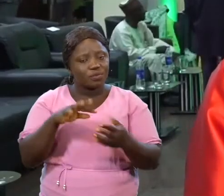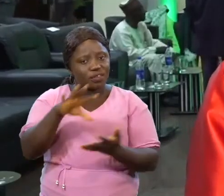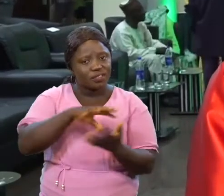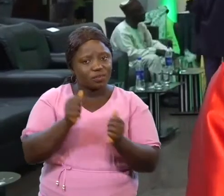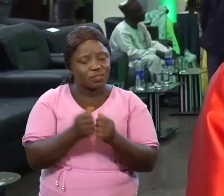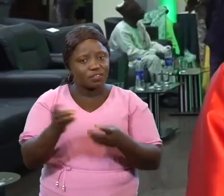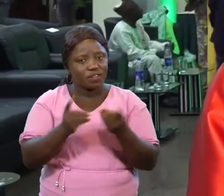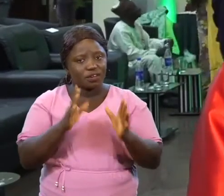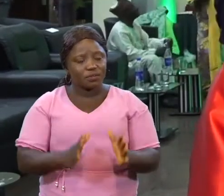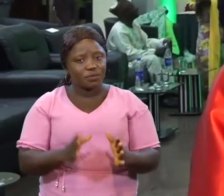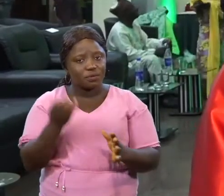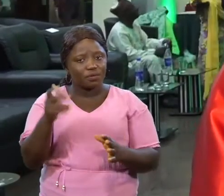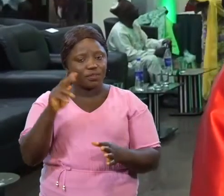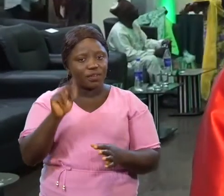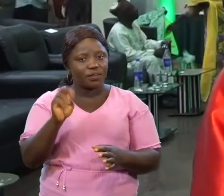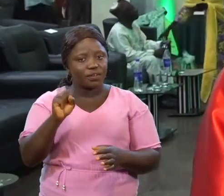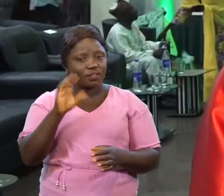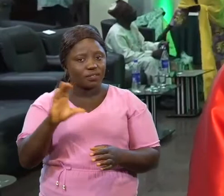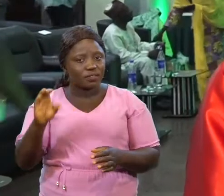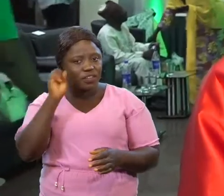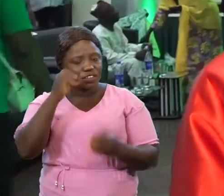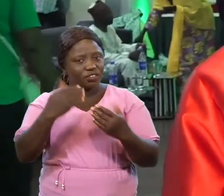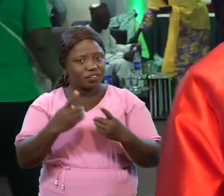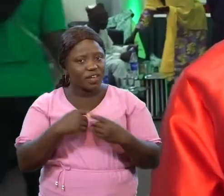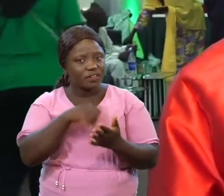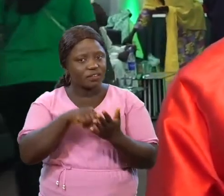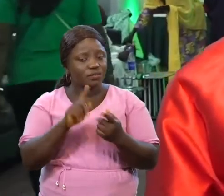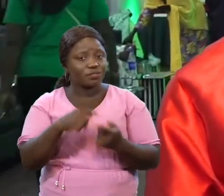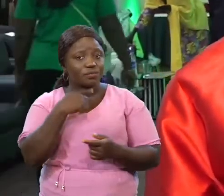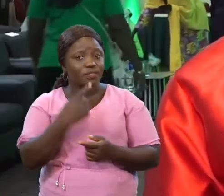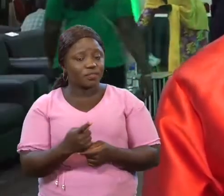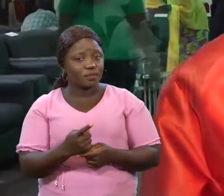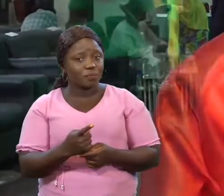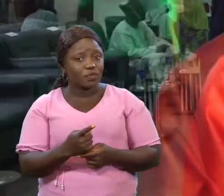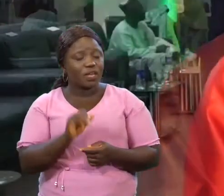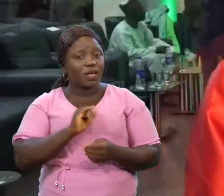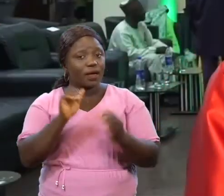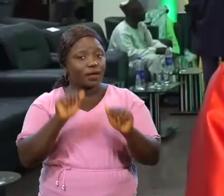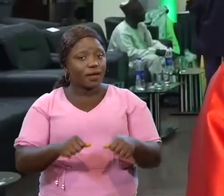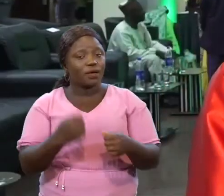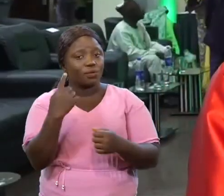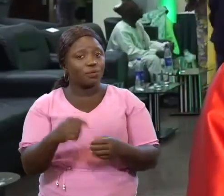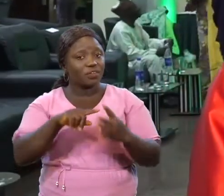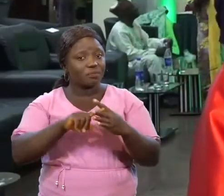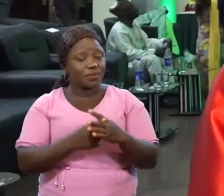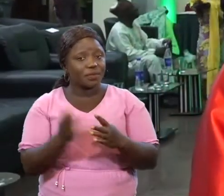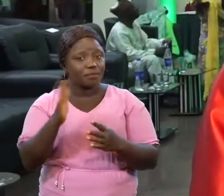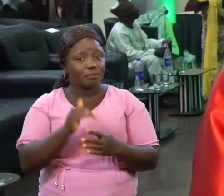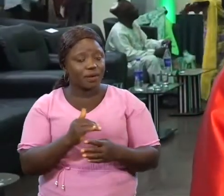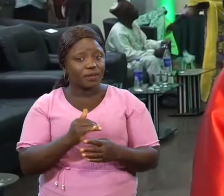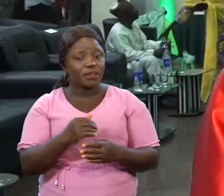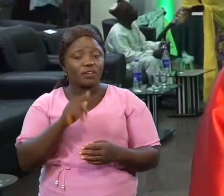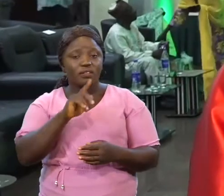While interacting with the Director General of the NSCC, she had this to say. I can only begin